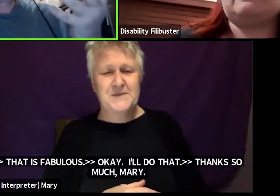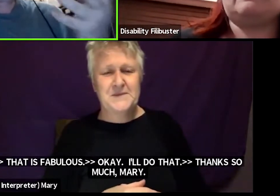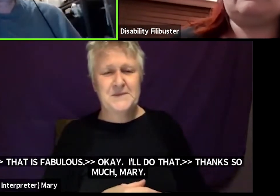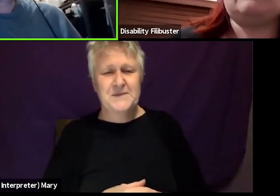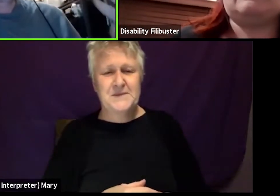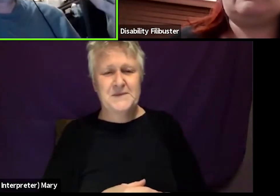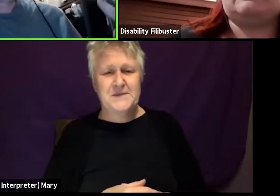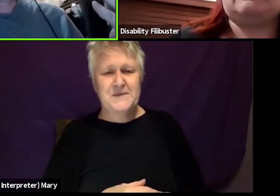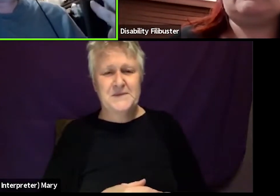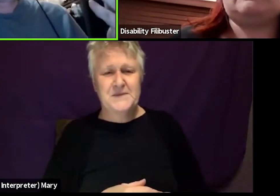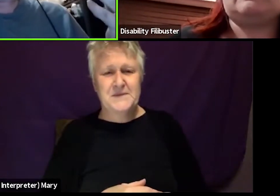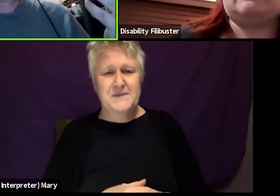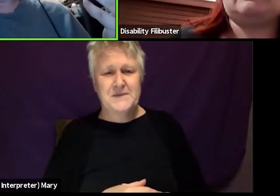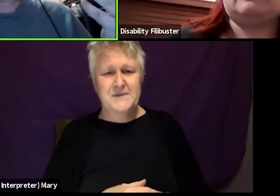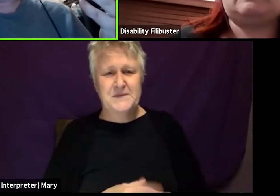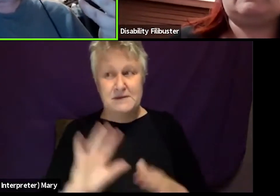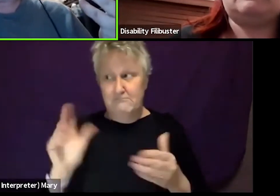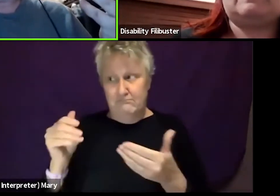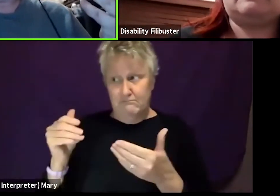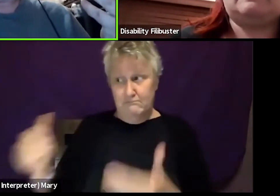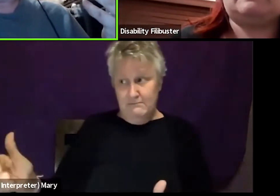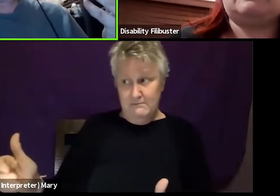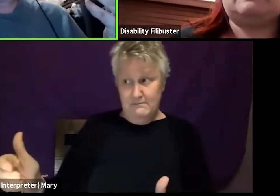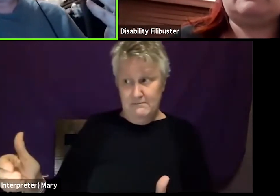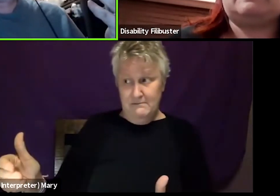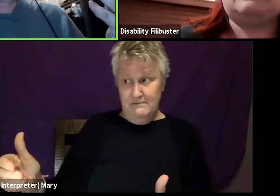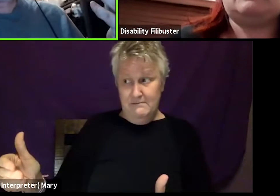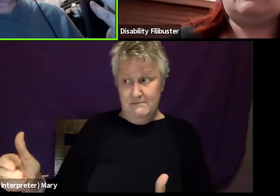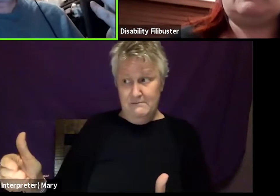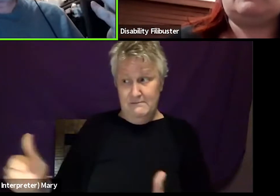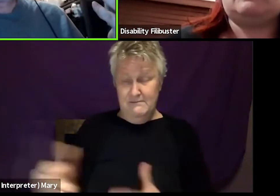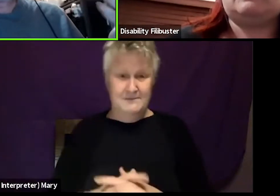so you just start?